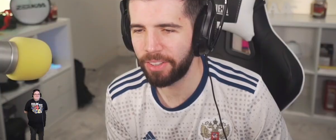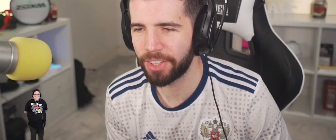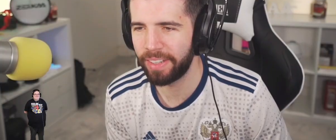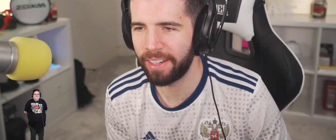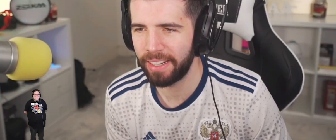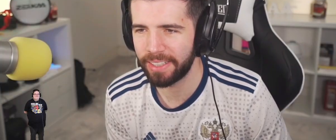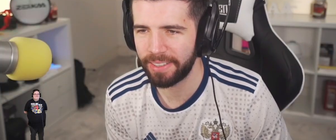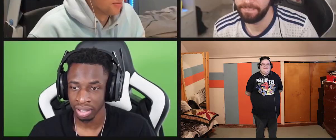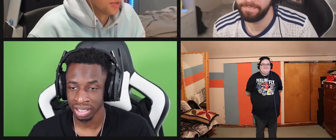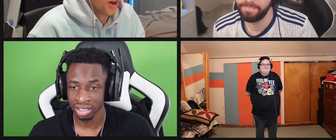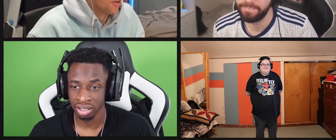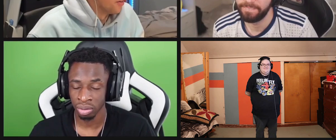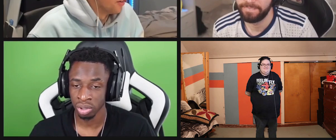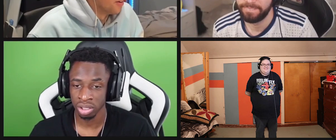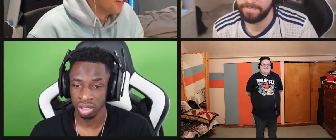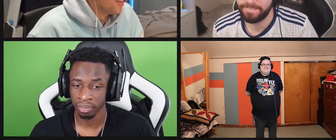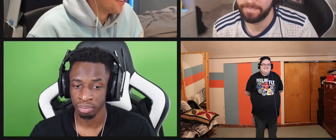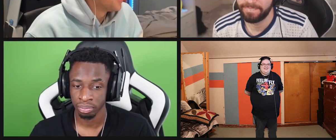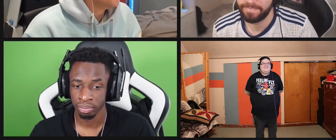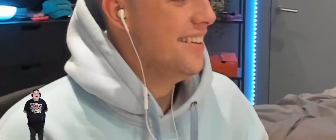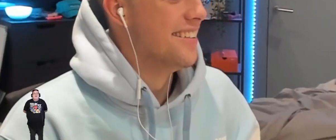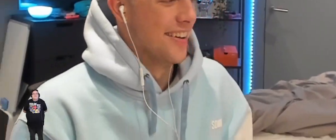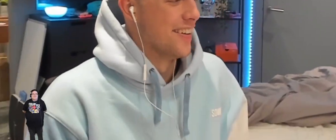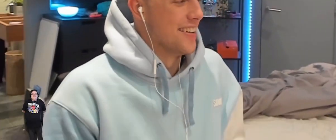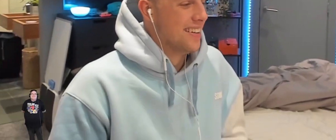Do a new Roaster Shore video like this. Like this, no, I would watch it.